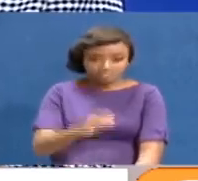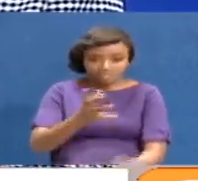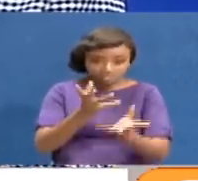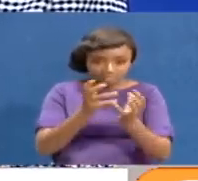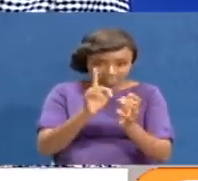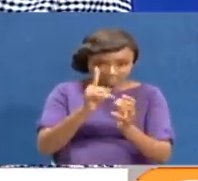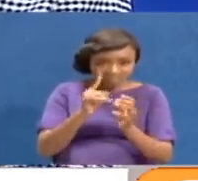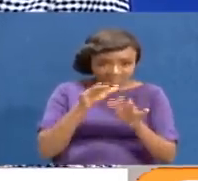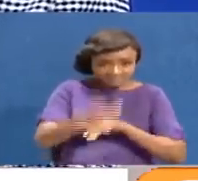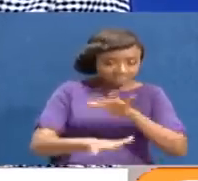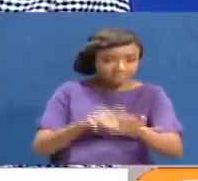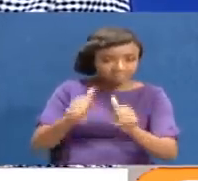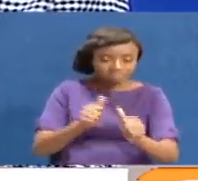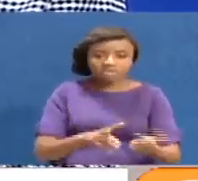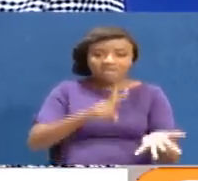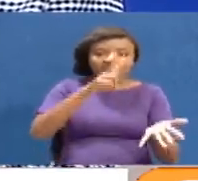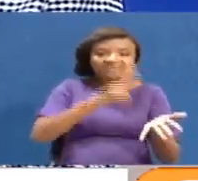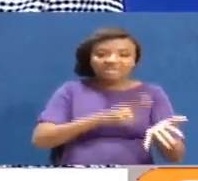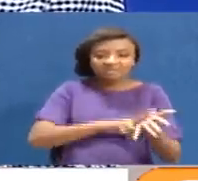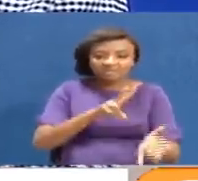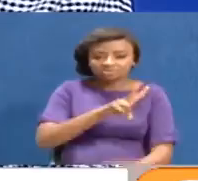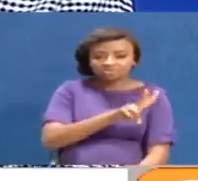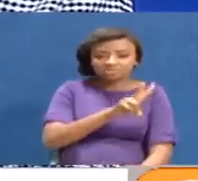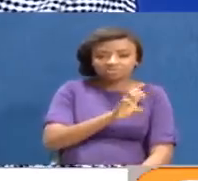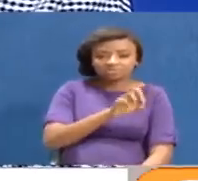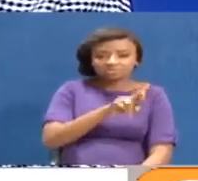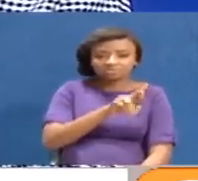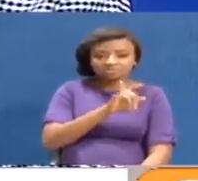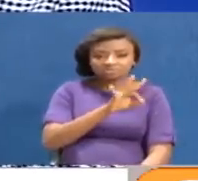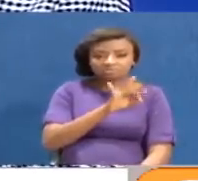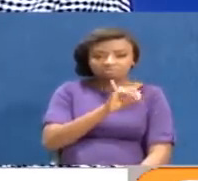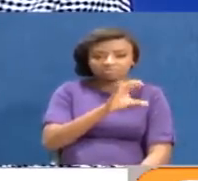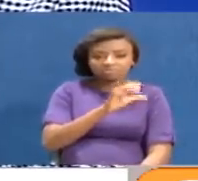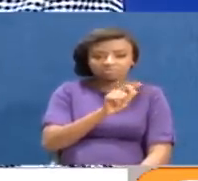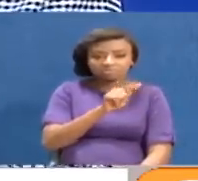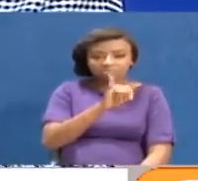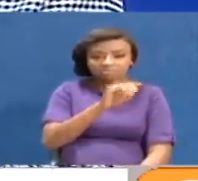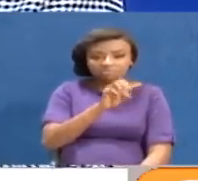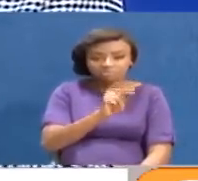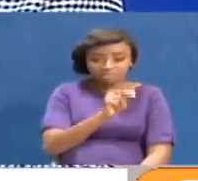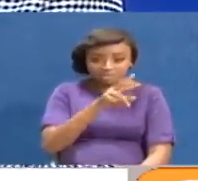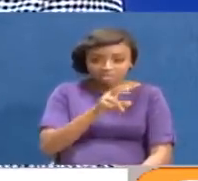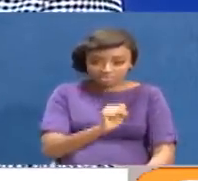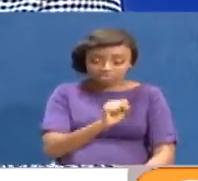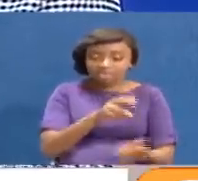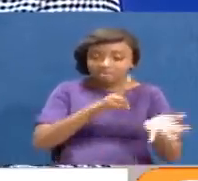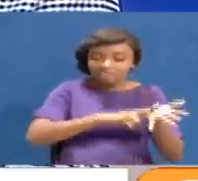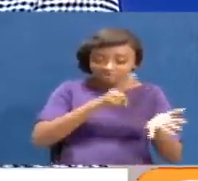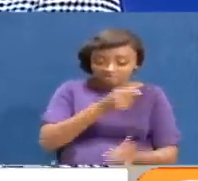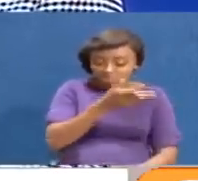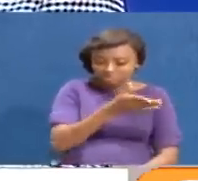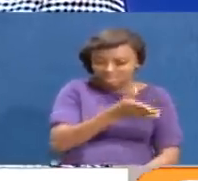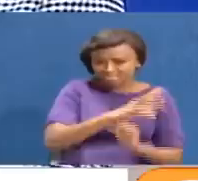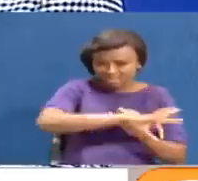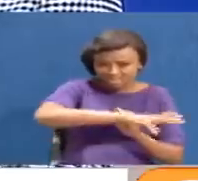counties. Because I believe the route we'll be taking is a popular initiative. Okay. For not for reasons